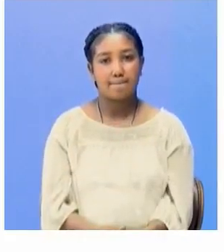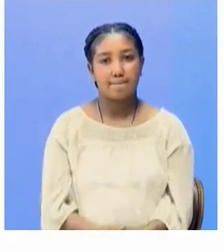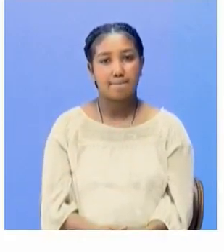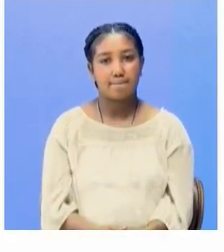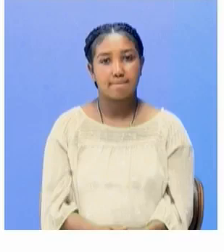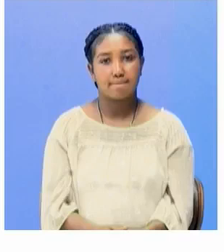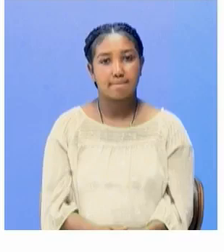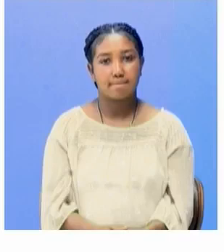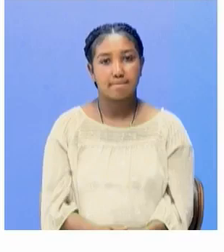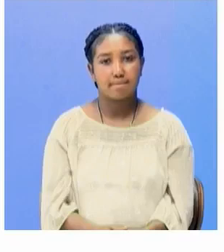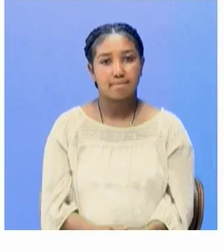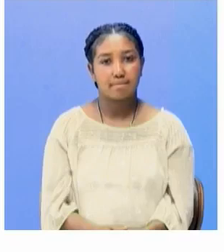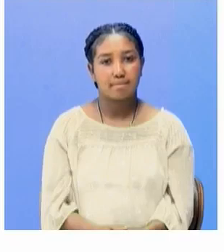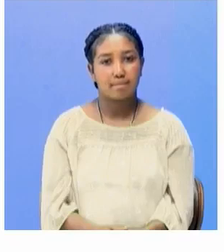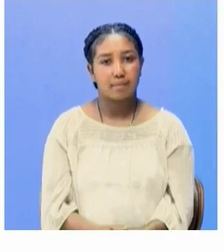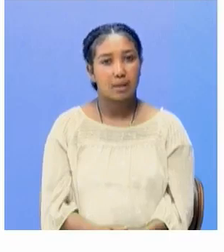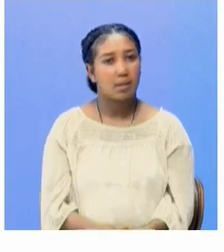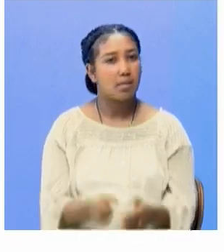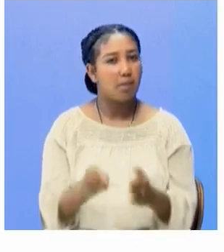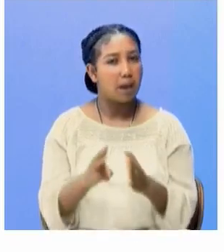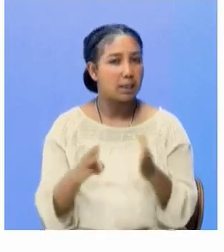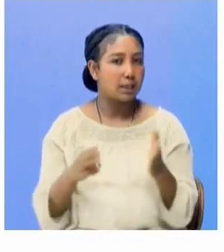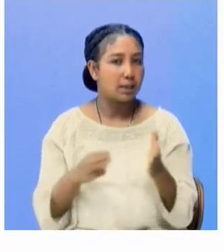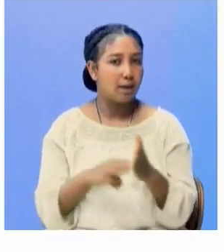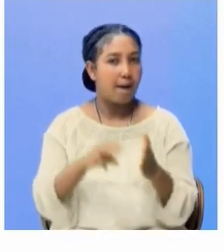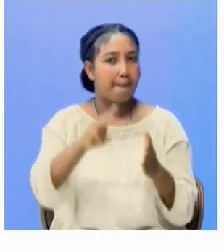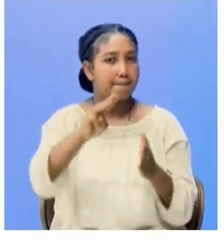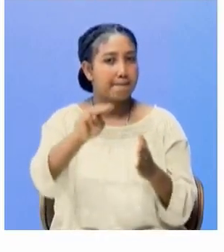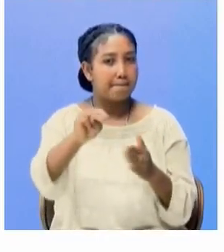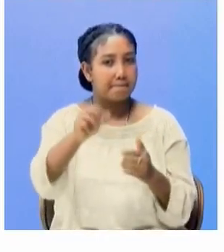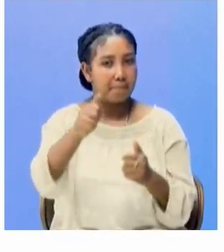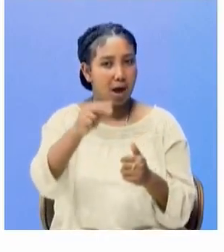the manner of something. The manner